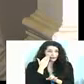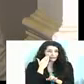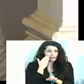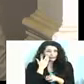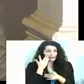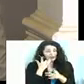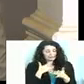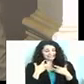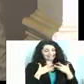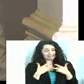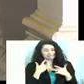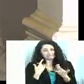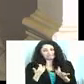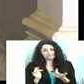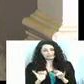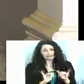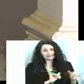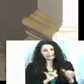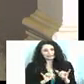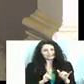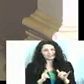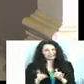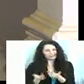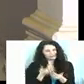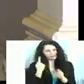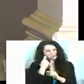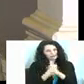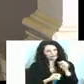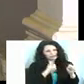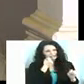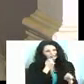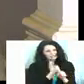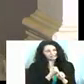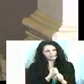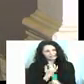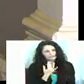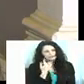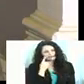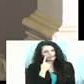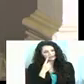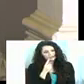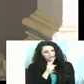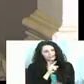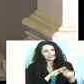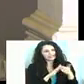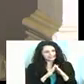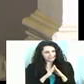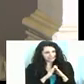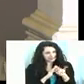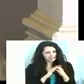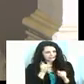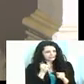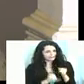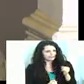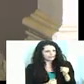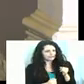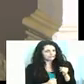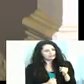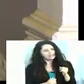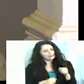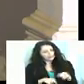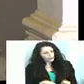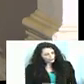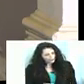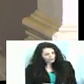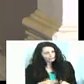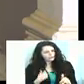excited. That's almost a year in the making. We're just now waiting for the city final permit, but we have occupancy and we